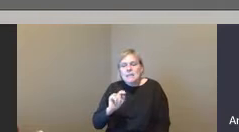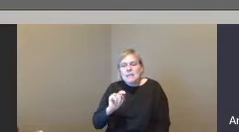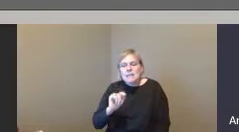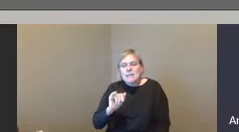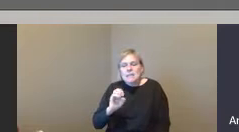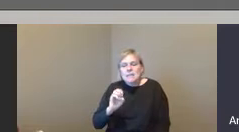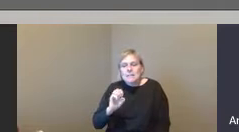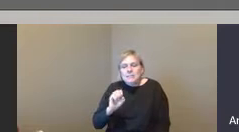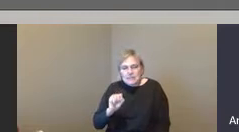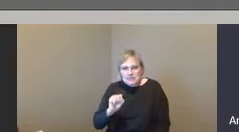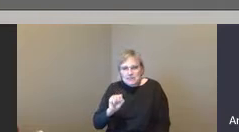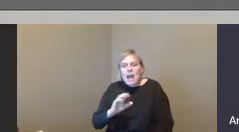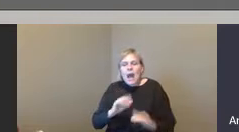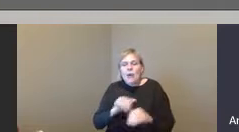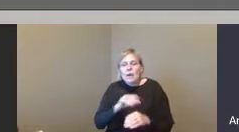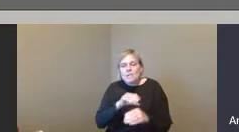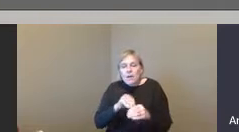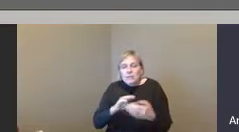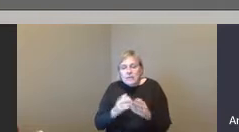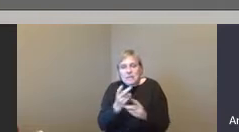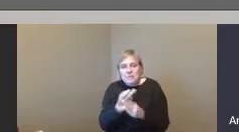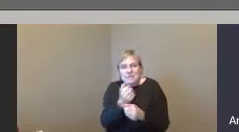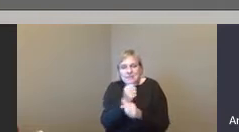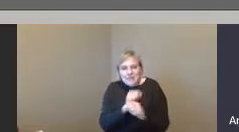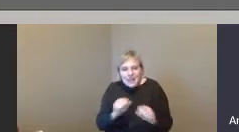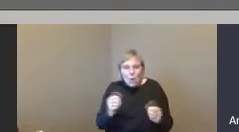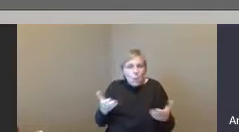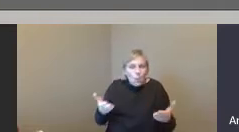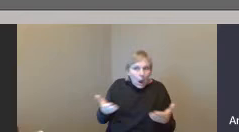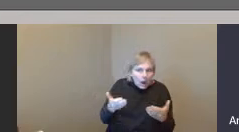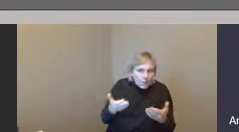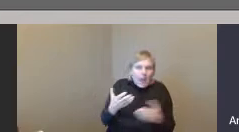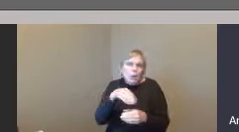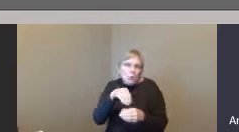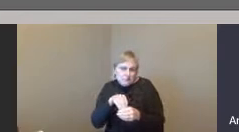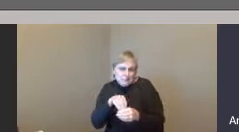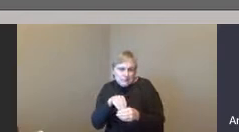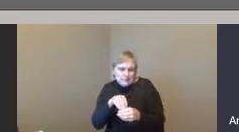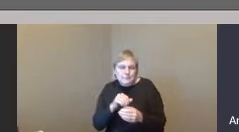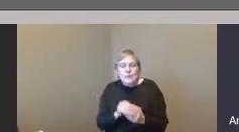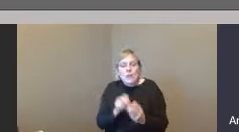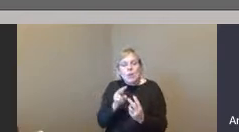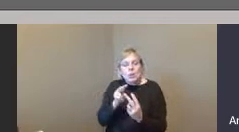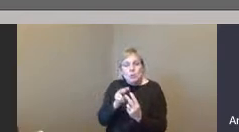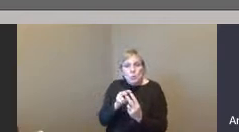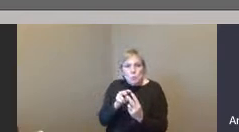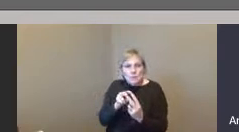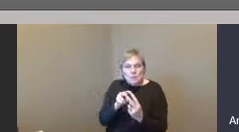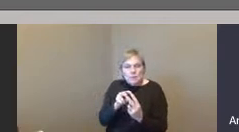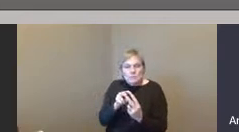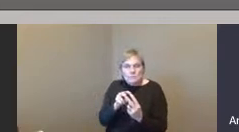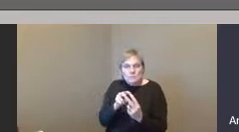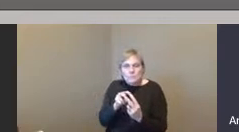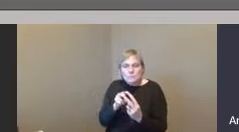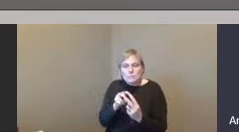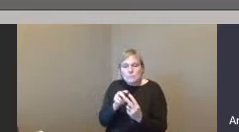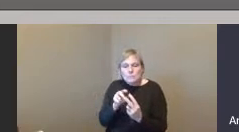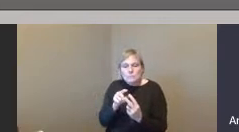their community and world to keep it safe, welcome, and inclusive. I think the two main points are